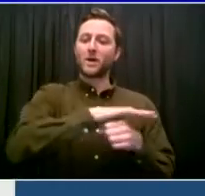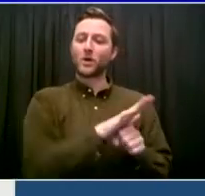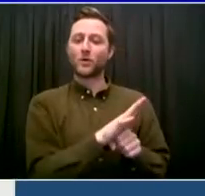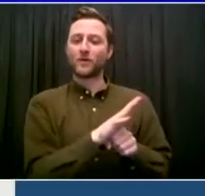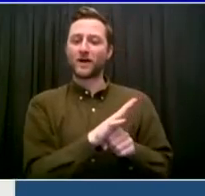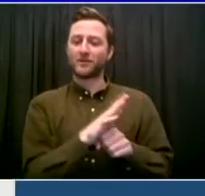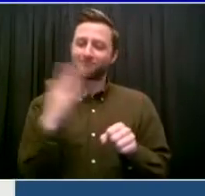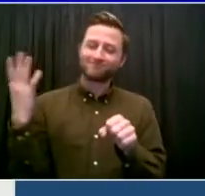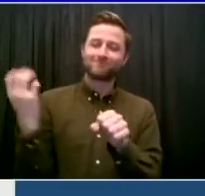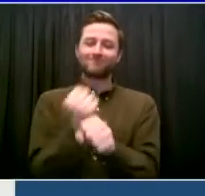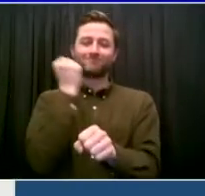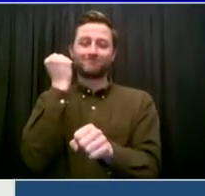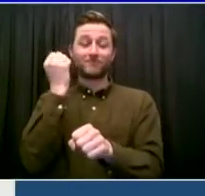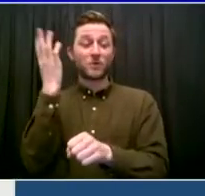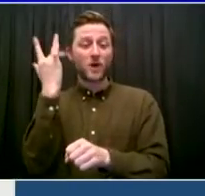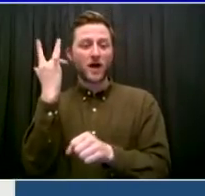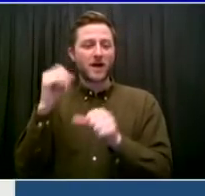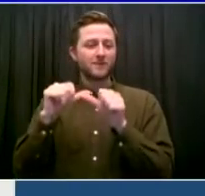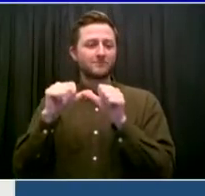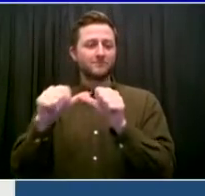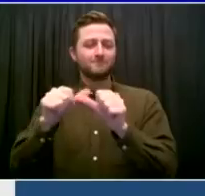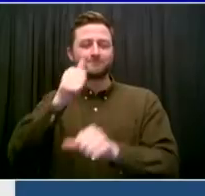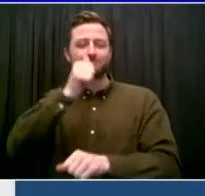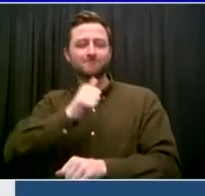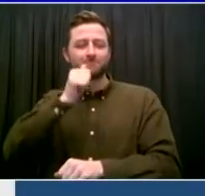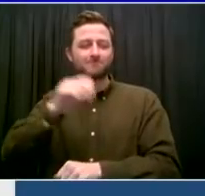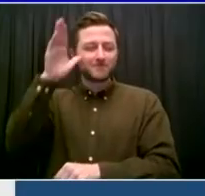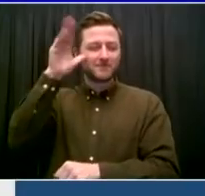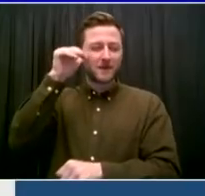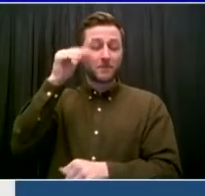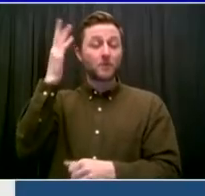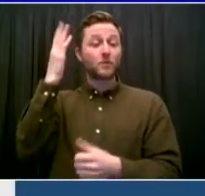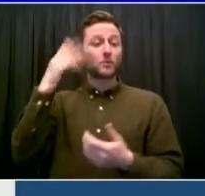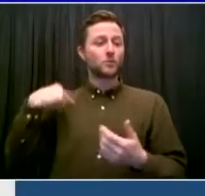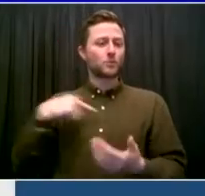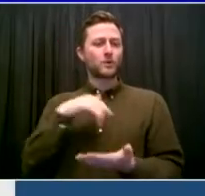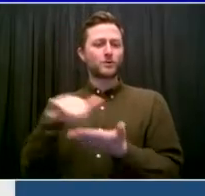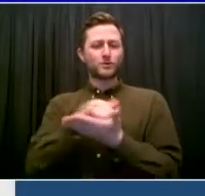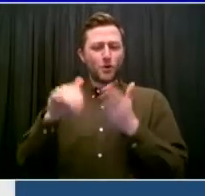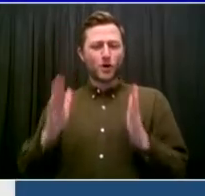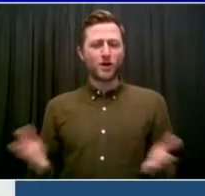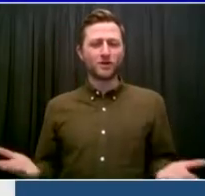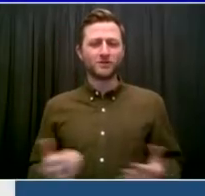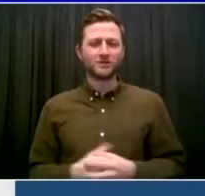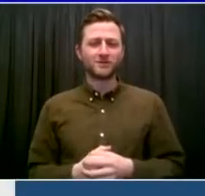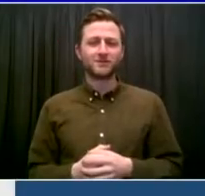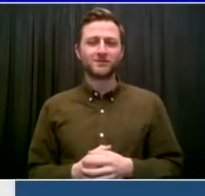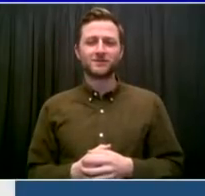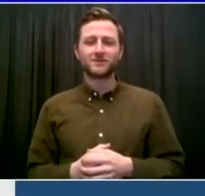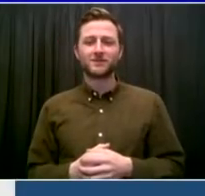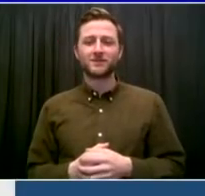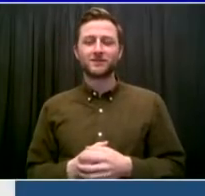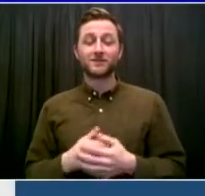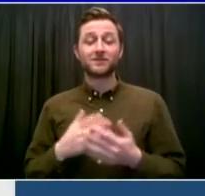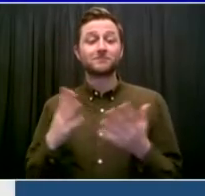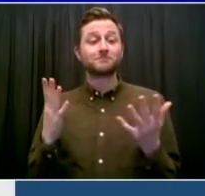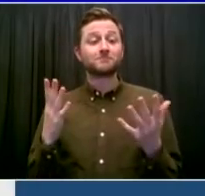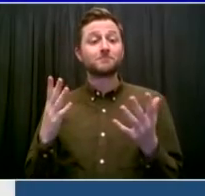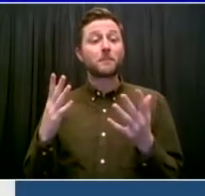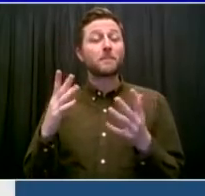resilient. As I say over and over again, because we're New Yorkers. We're going to continue to monitor this closely. And now remember